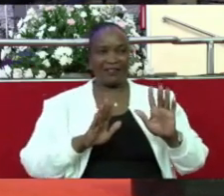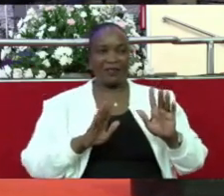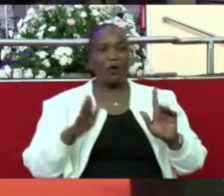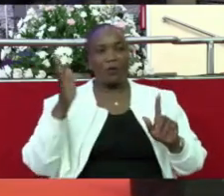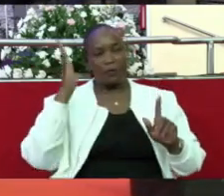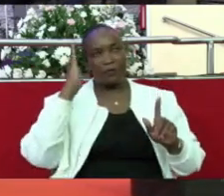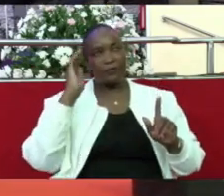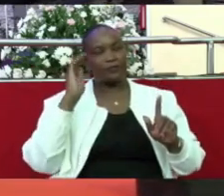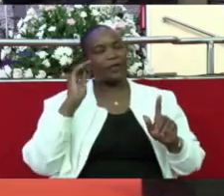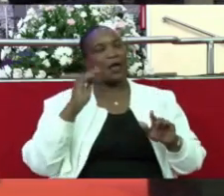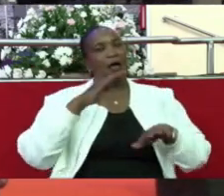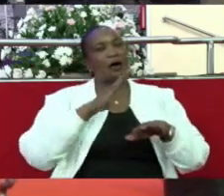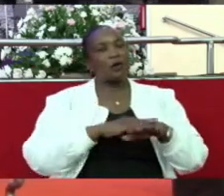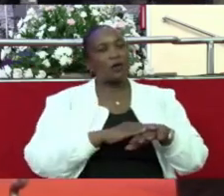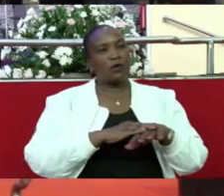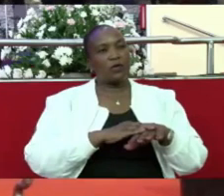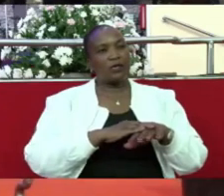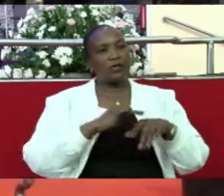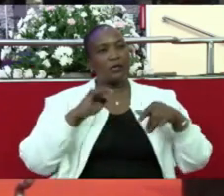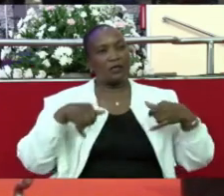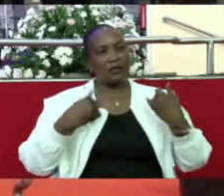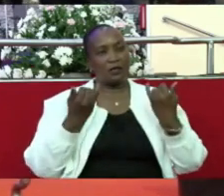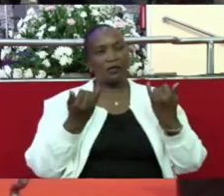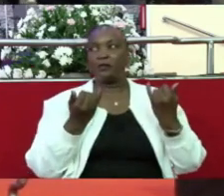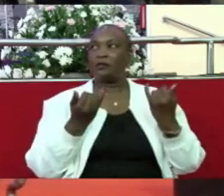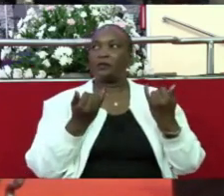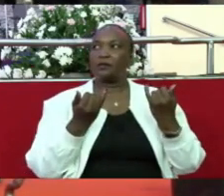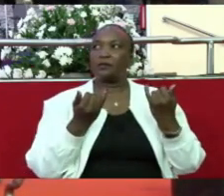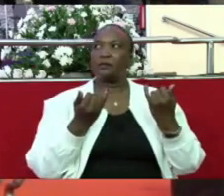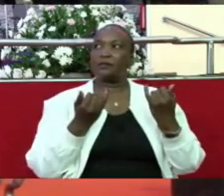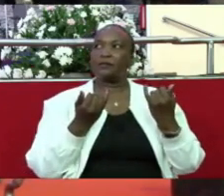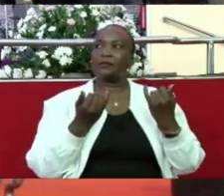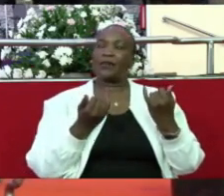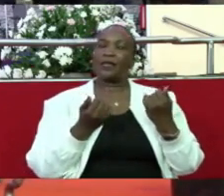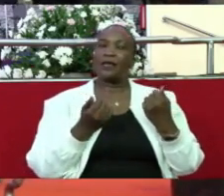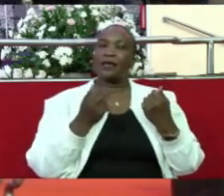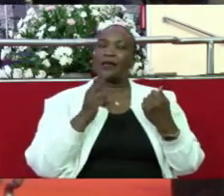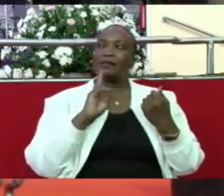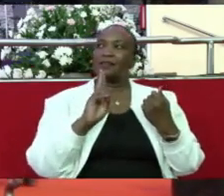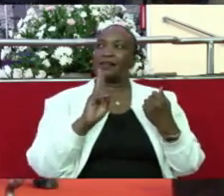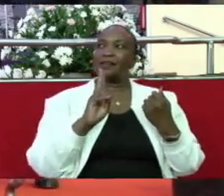But the good news is what the Bible tells us in 2 Corinthians chapter 10.